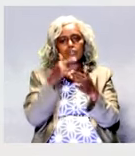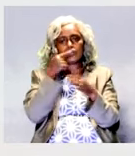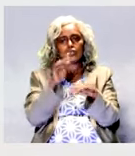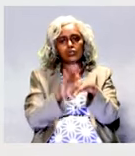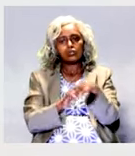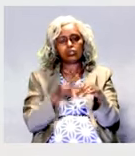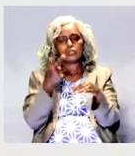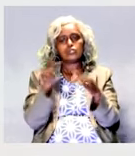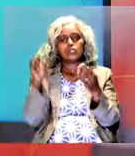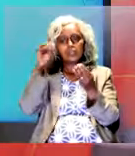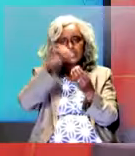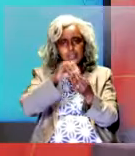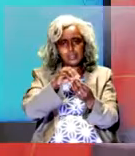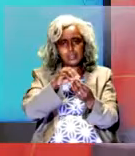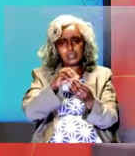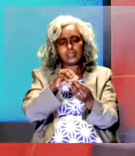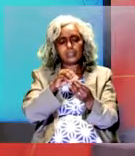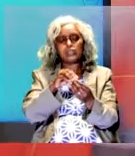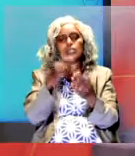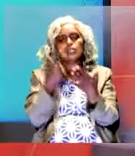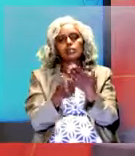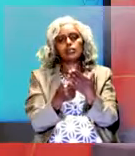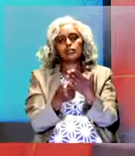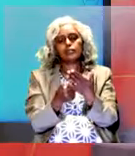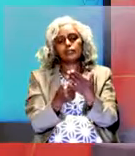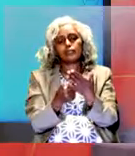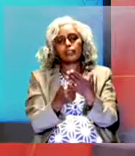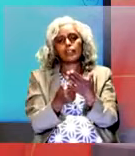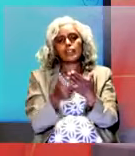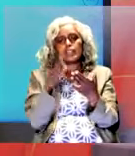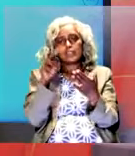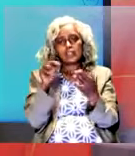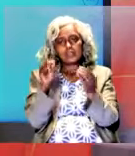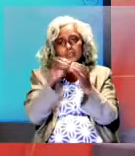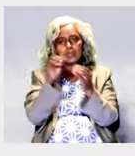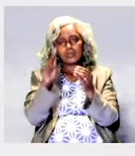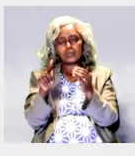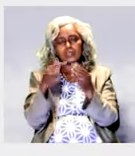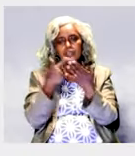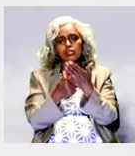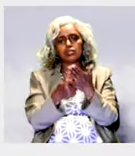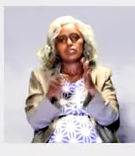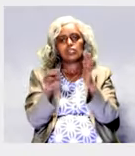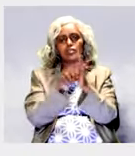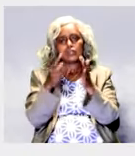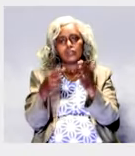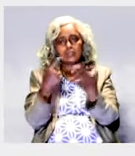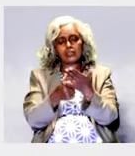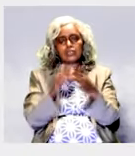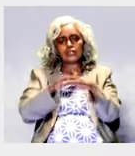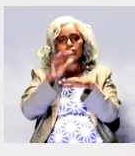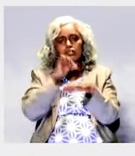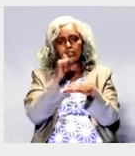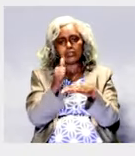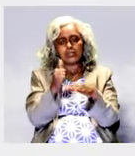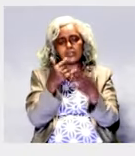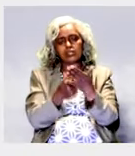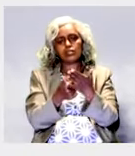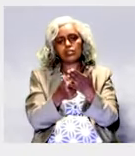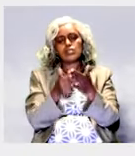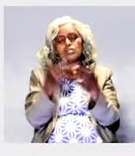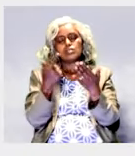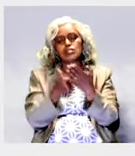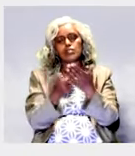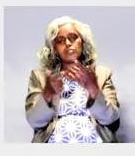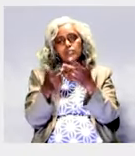the sequence is increasing. When you see this, the an is plus 1, if you take this one, it's negative 1, it's not greater than the